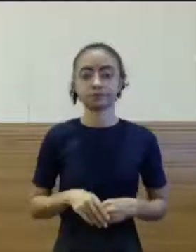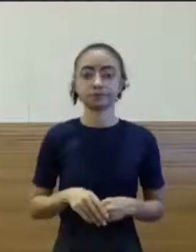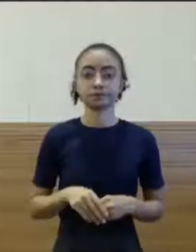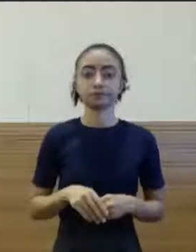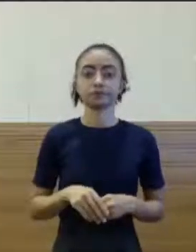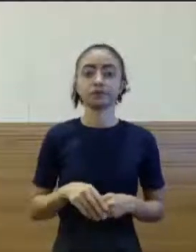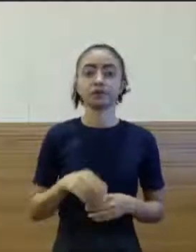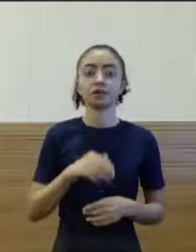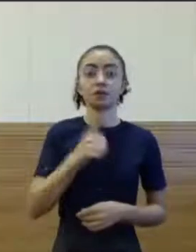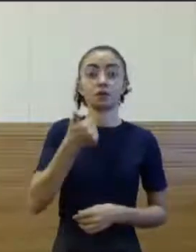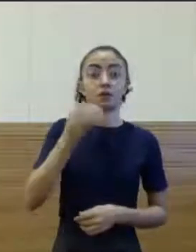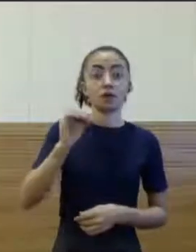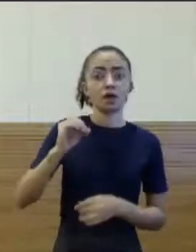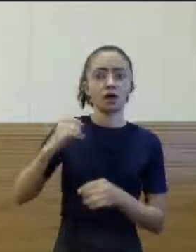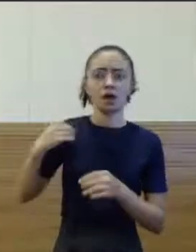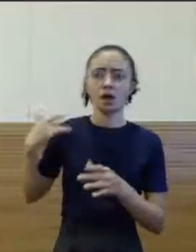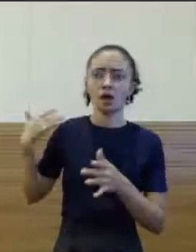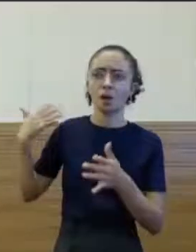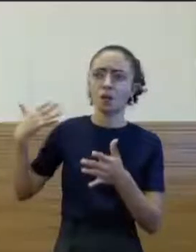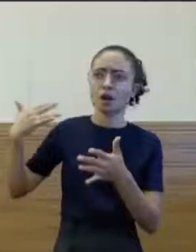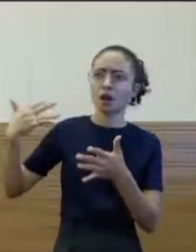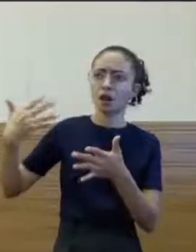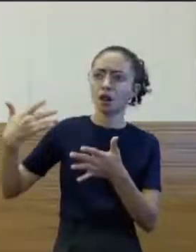After 10 years, as I have mentioned,